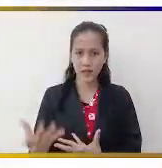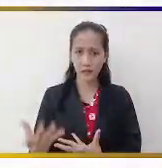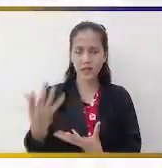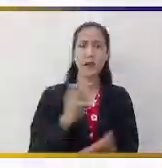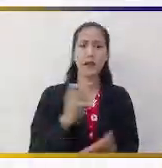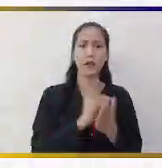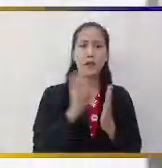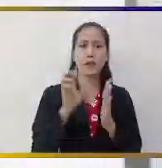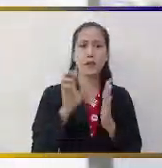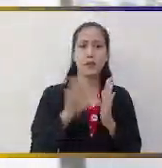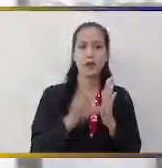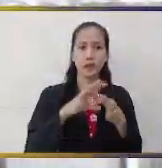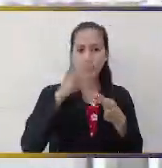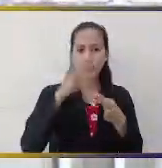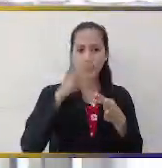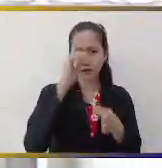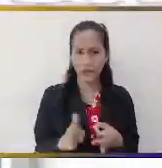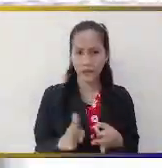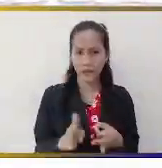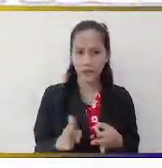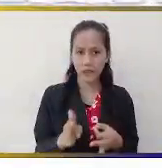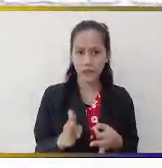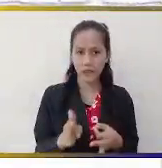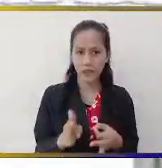And one of the greatest areas, look,